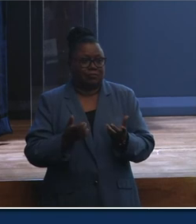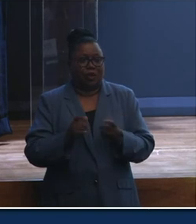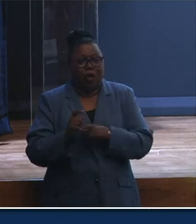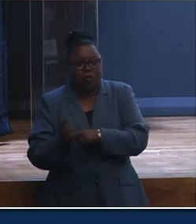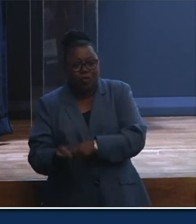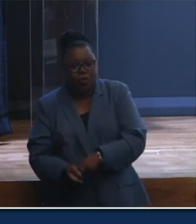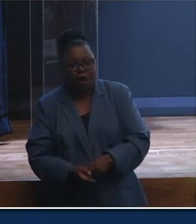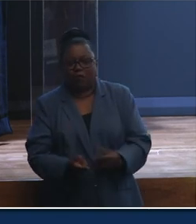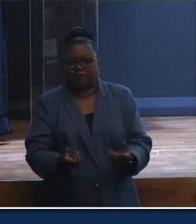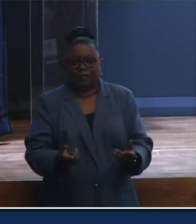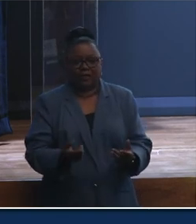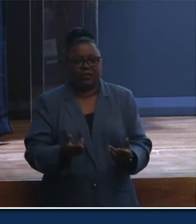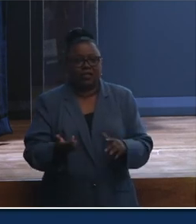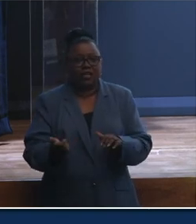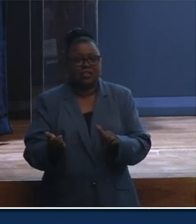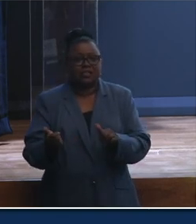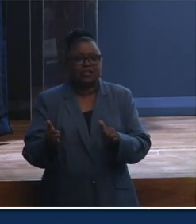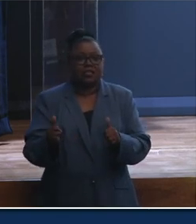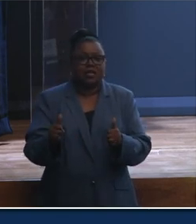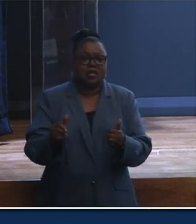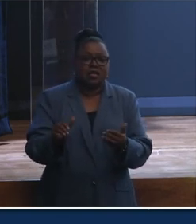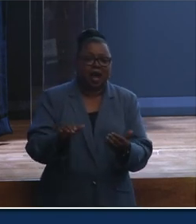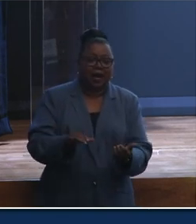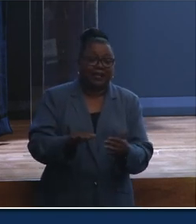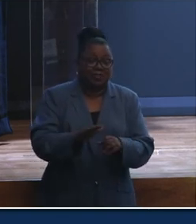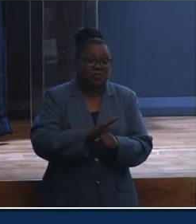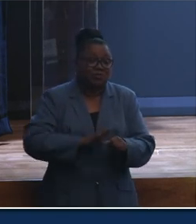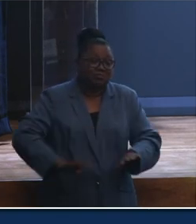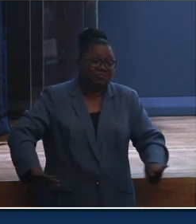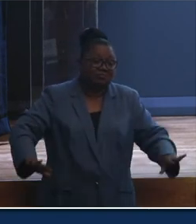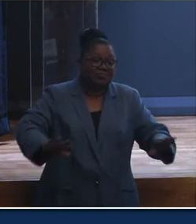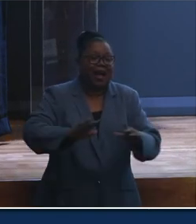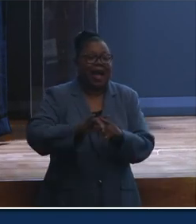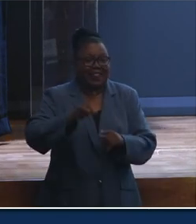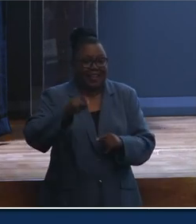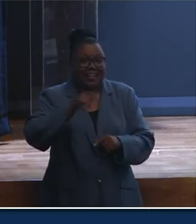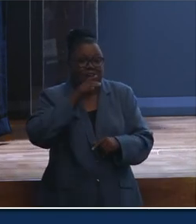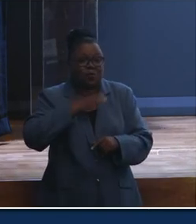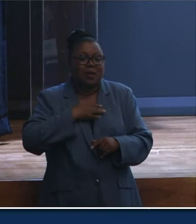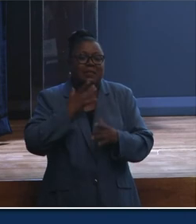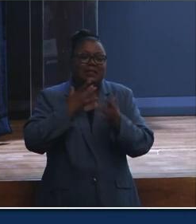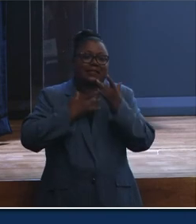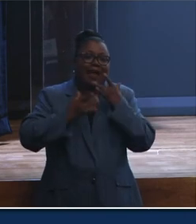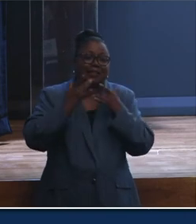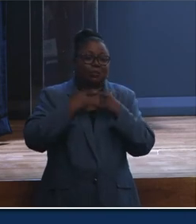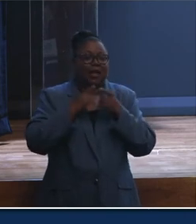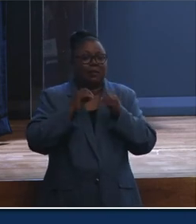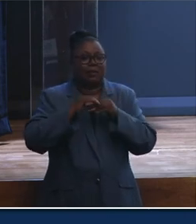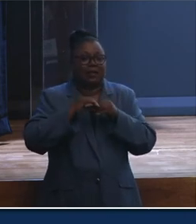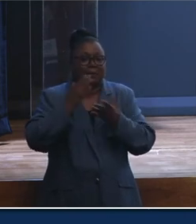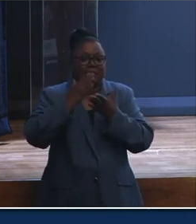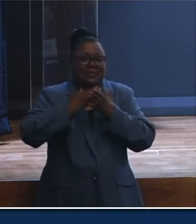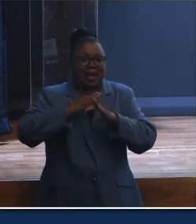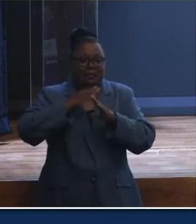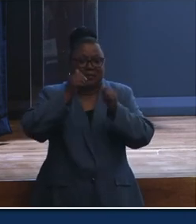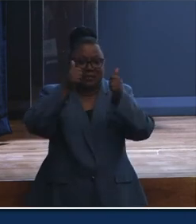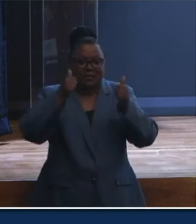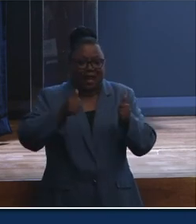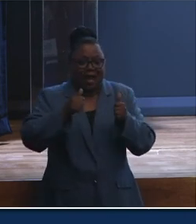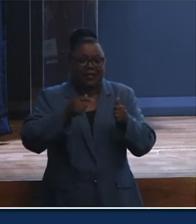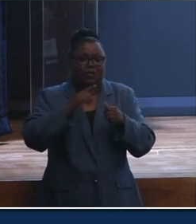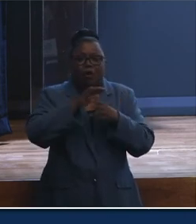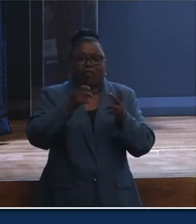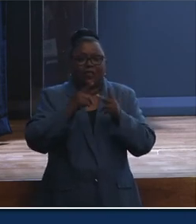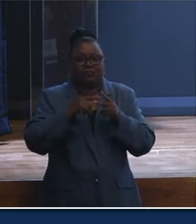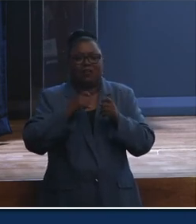Golf is dying demographically. And they need women desperately. And they put up a stop sign at Augusta National, all these other